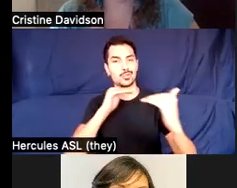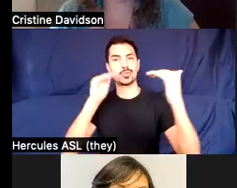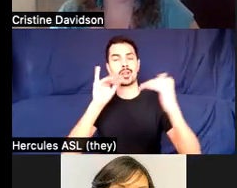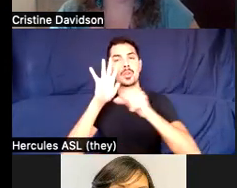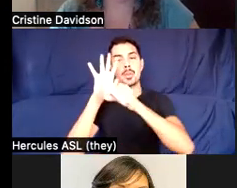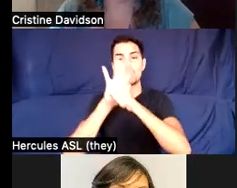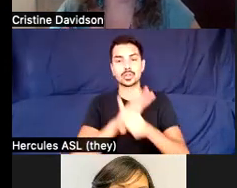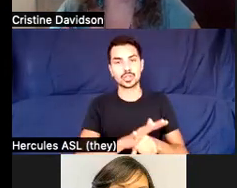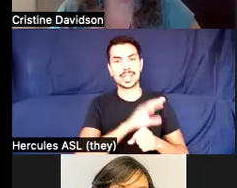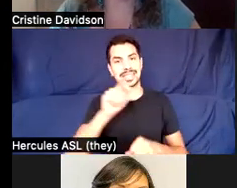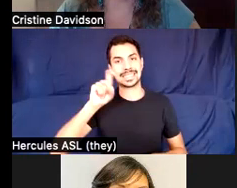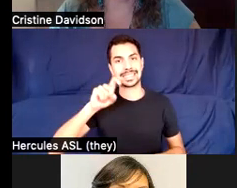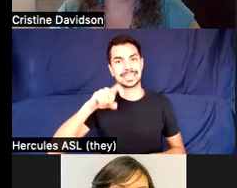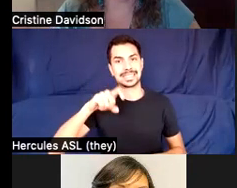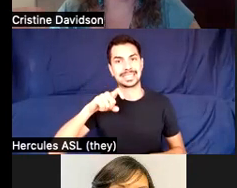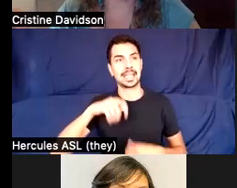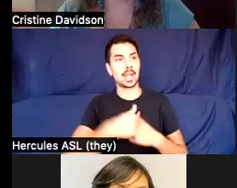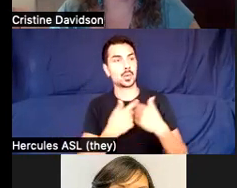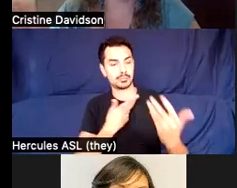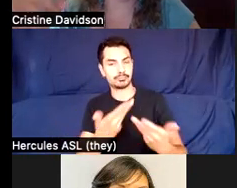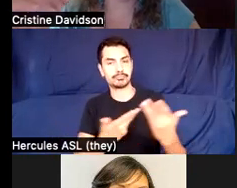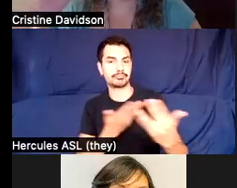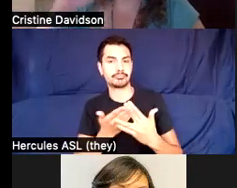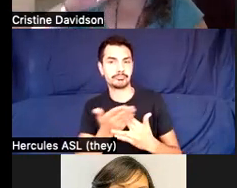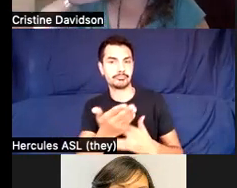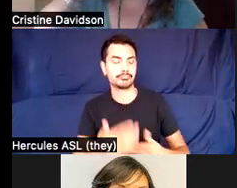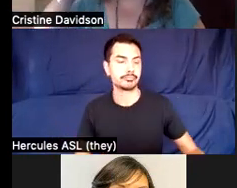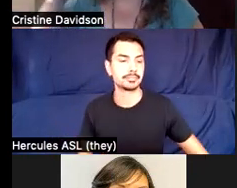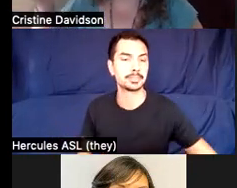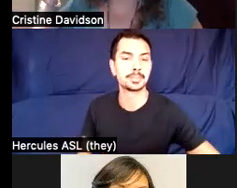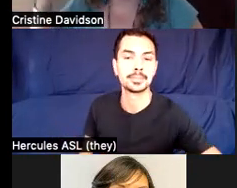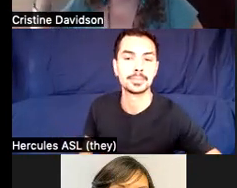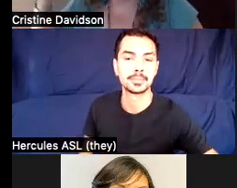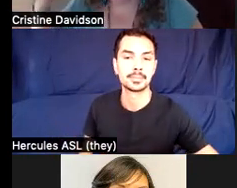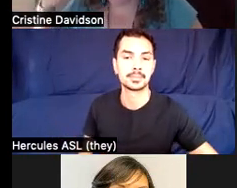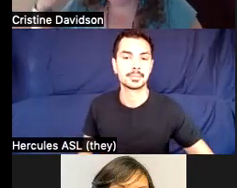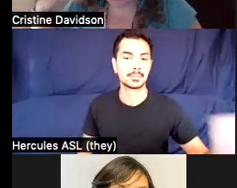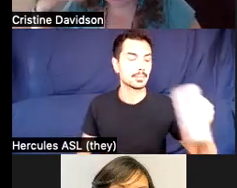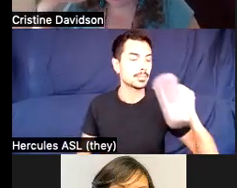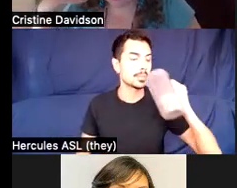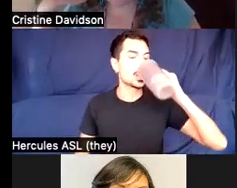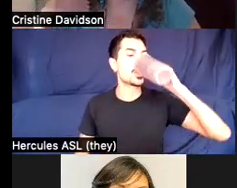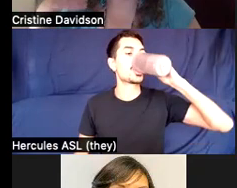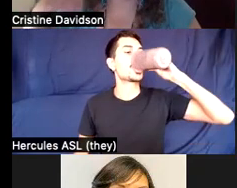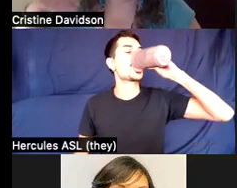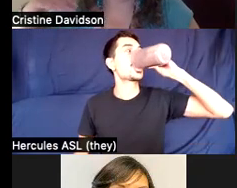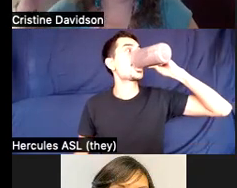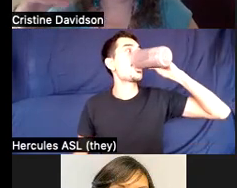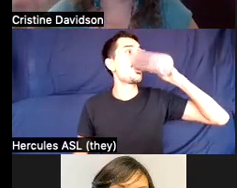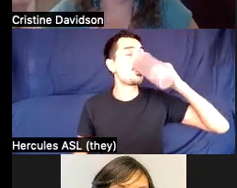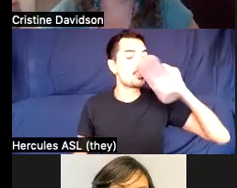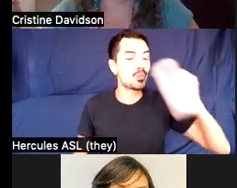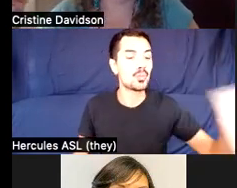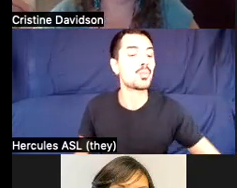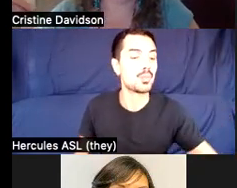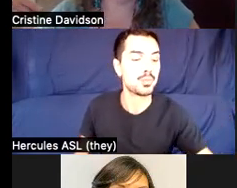needs, right? And looking into that can I think what I'm trying to get at here is that we're more than